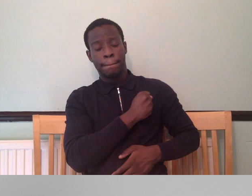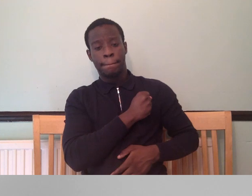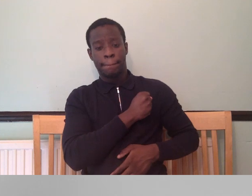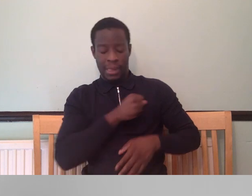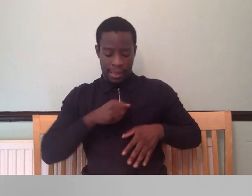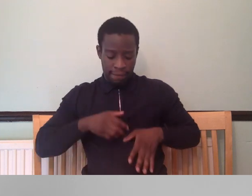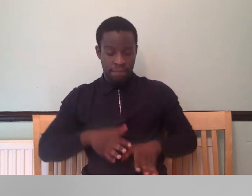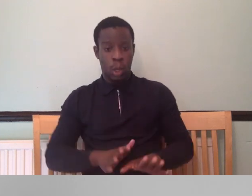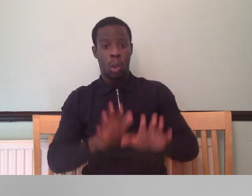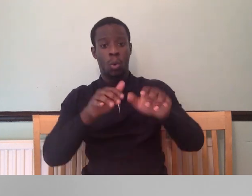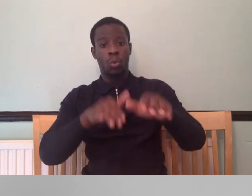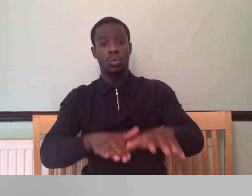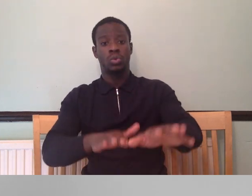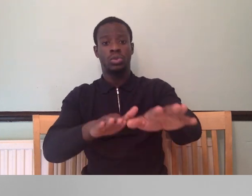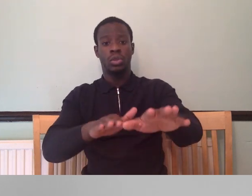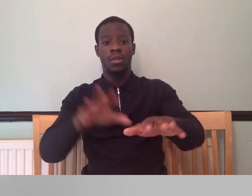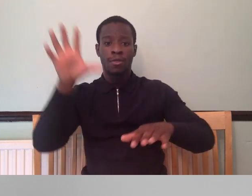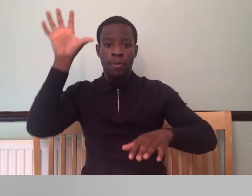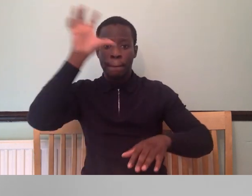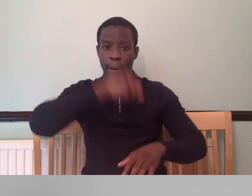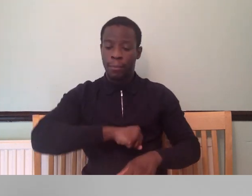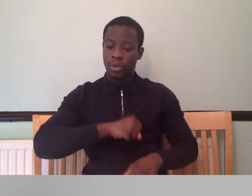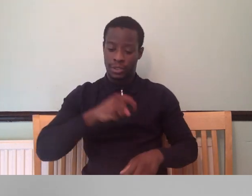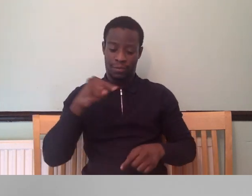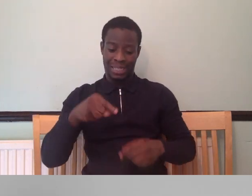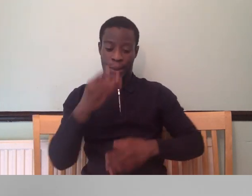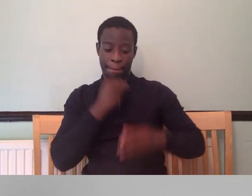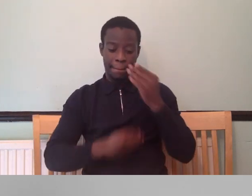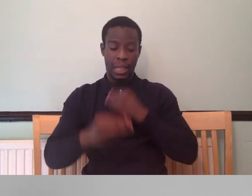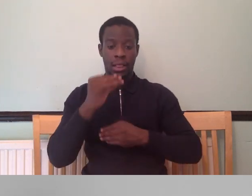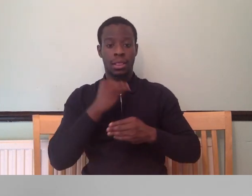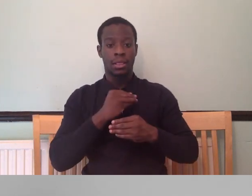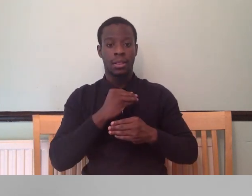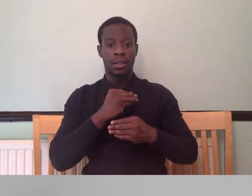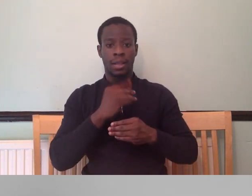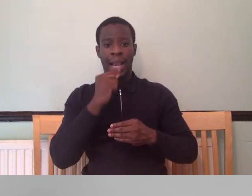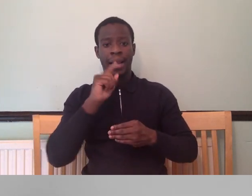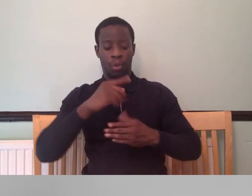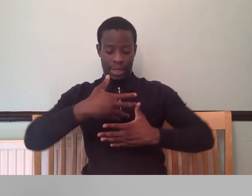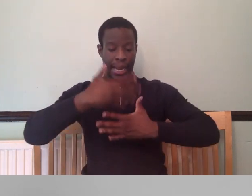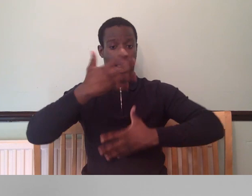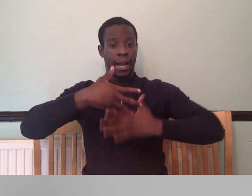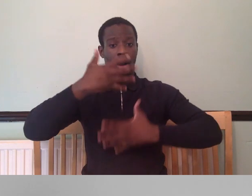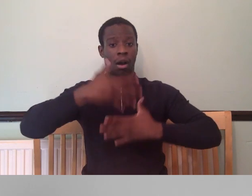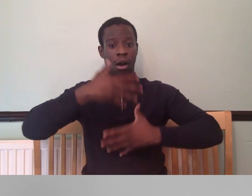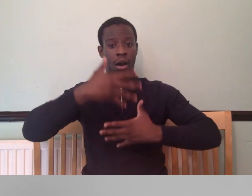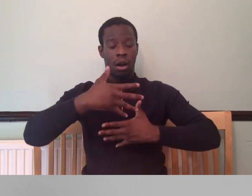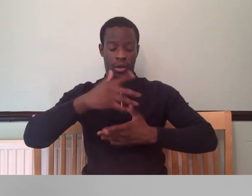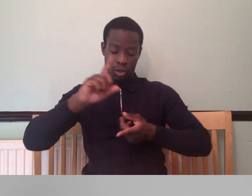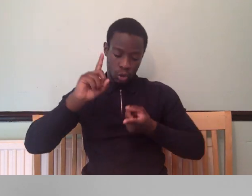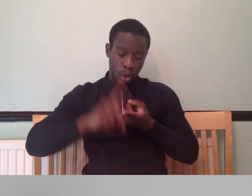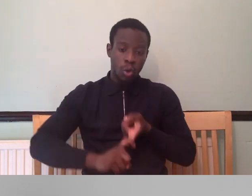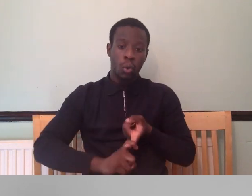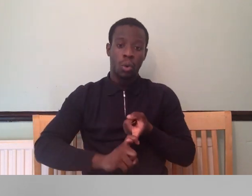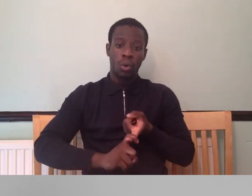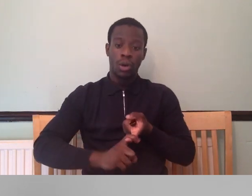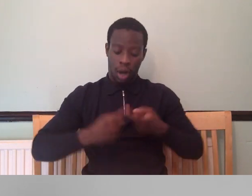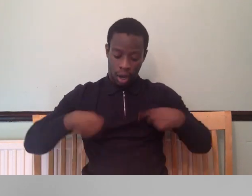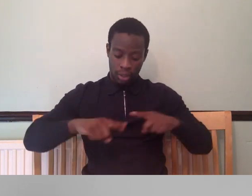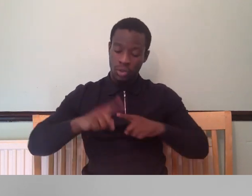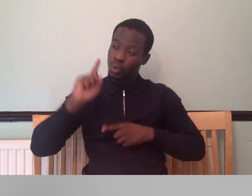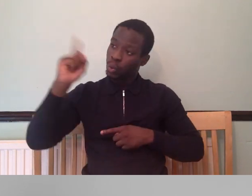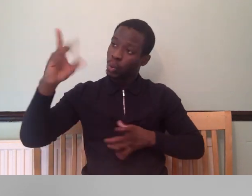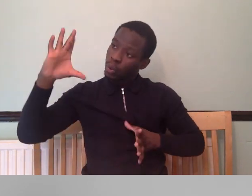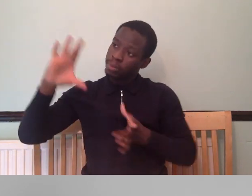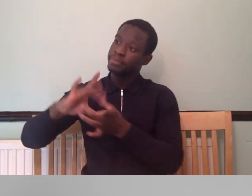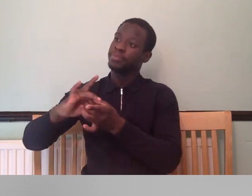flows from this act of remembrance, from this meal, can act as an anchor, securing us to